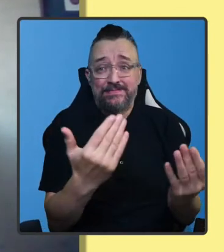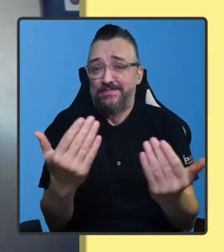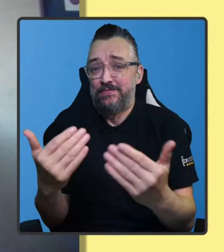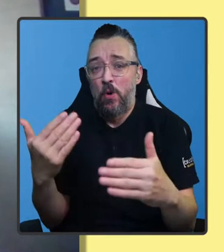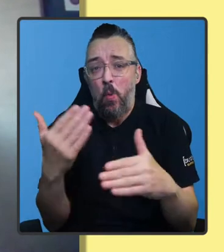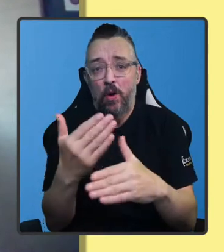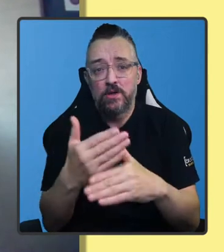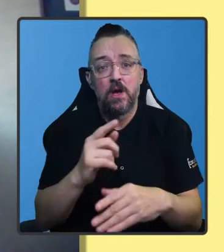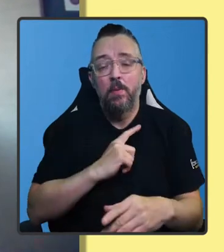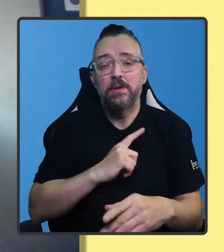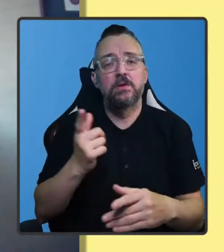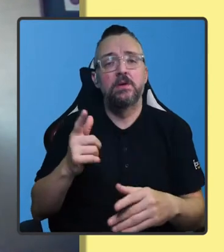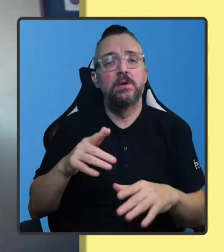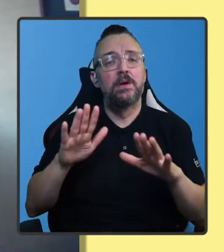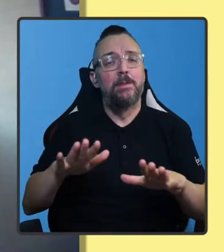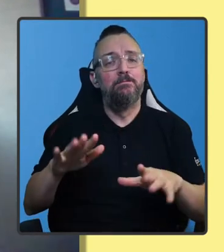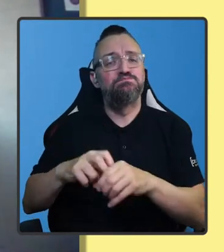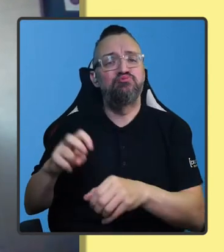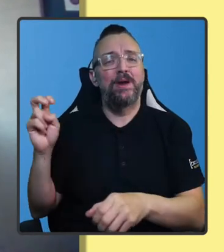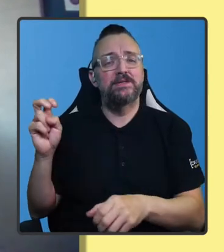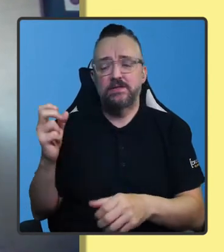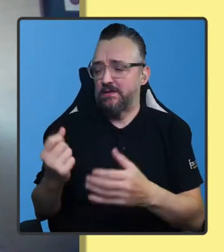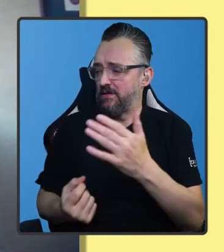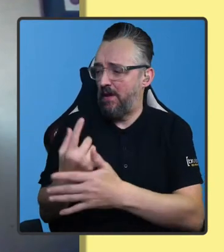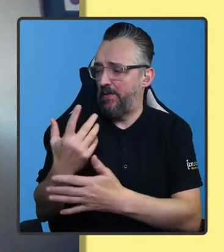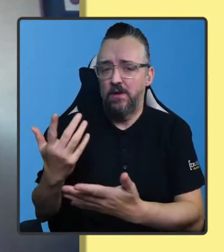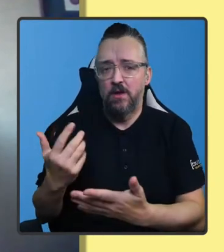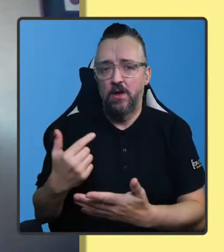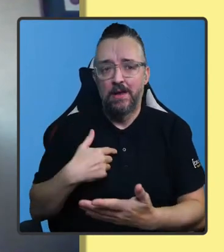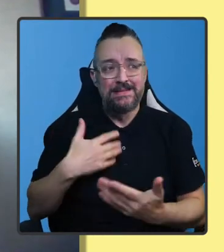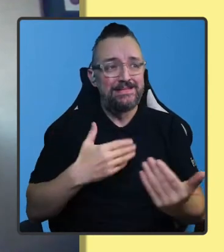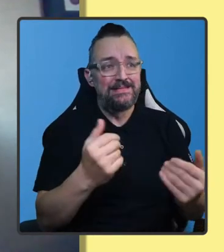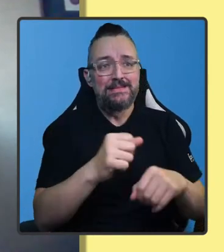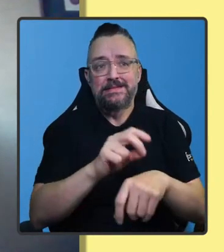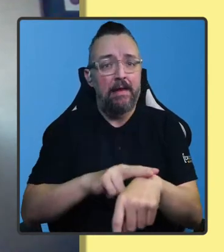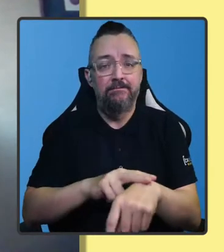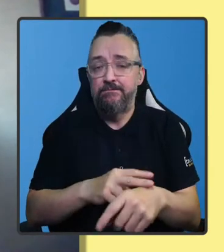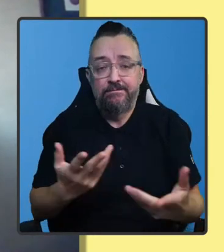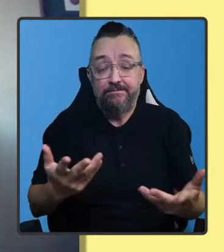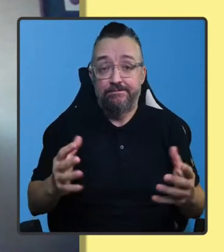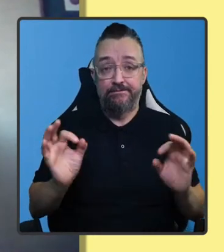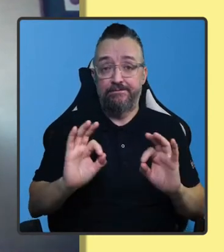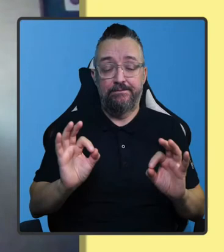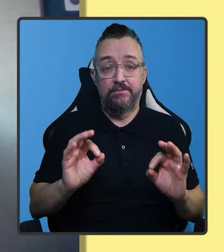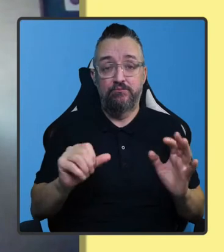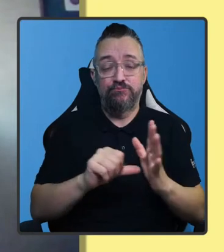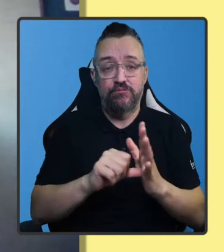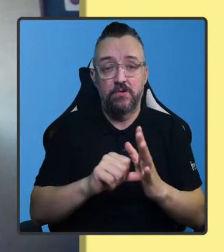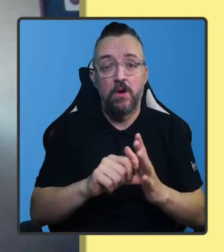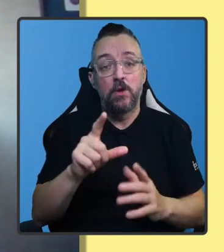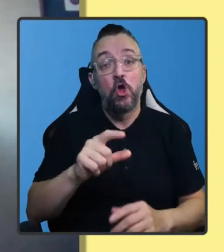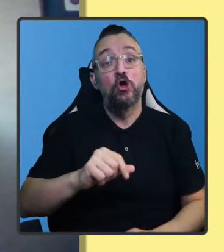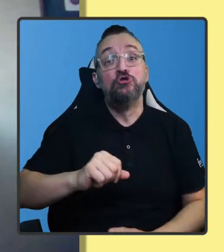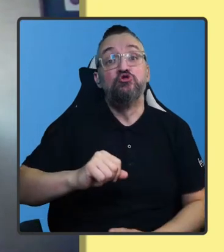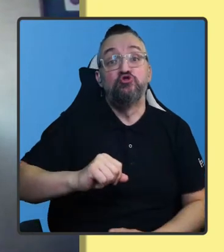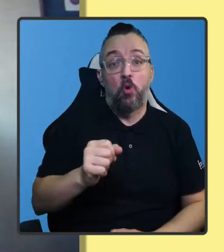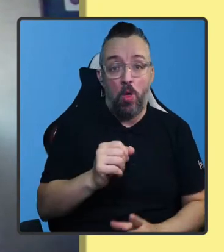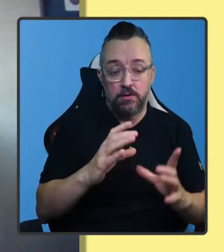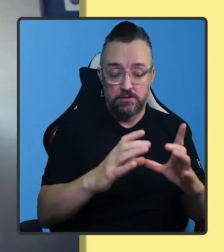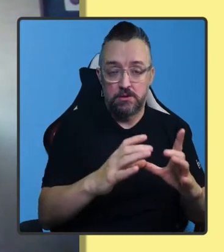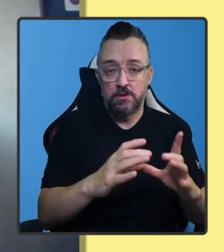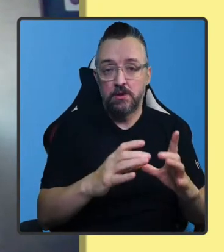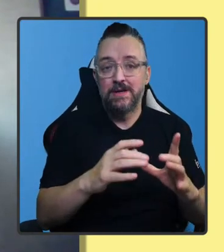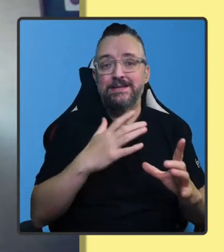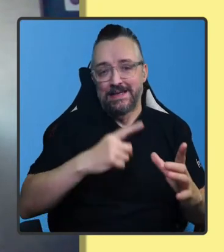the Tory Brexit obsession. And Scotland needs to escape all of this. And Scotland, not Boris Johnson, must decide